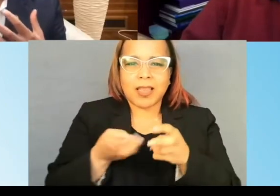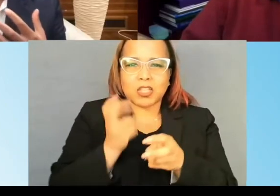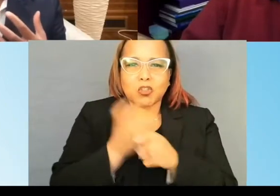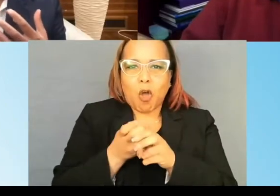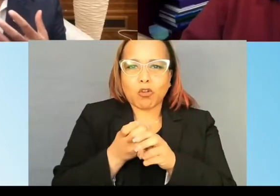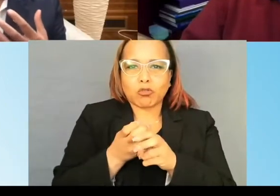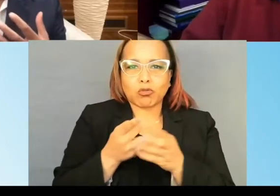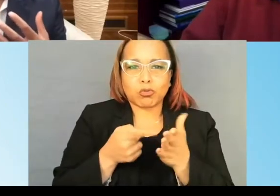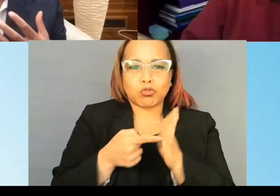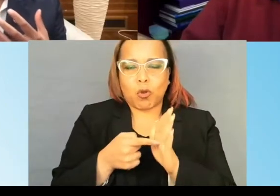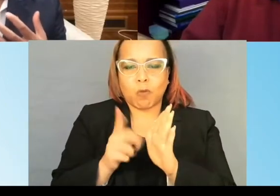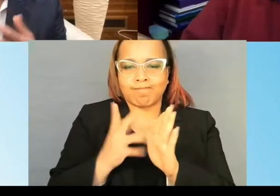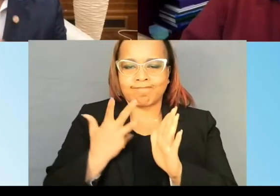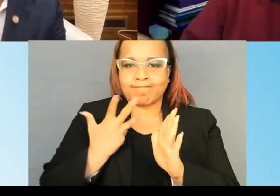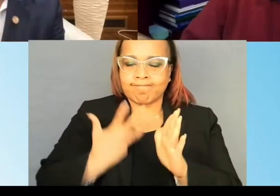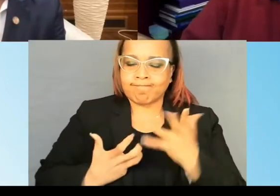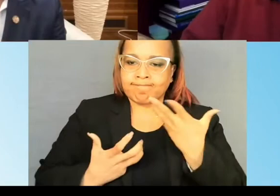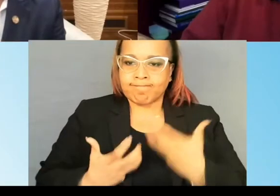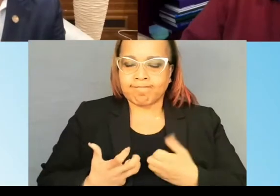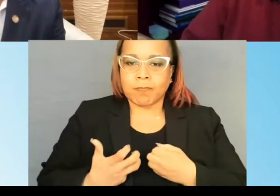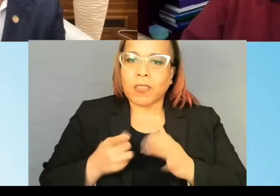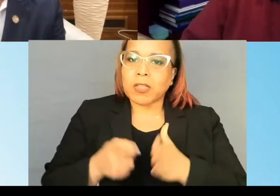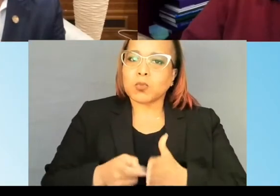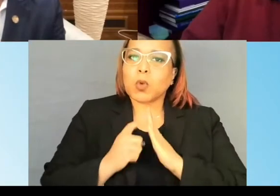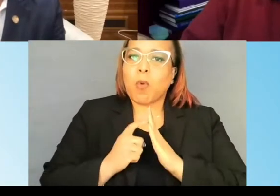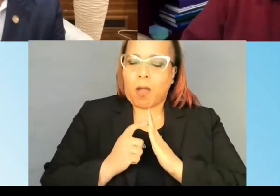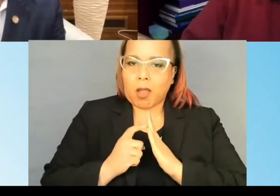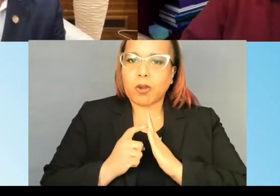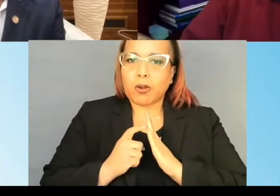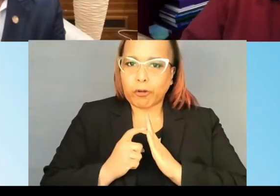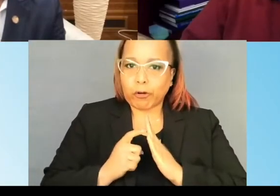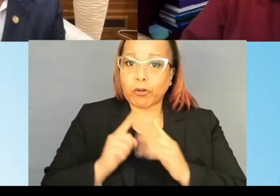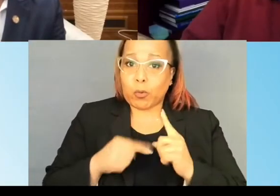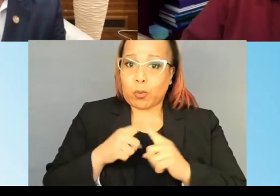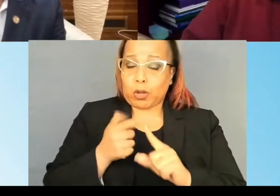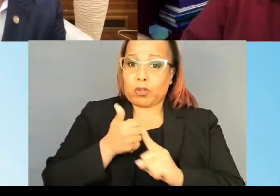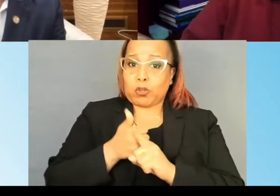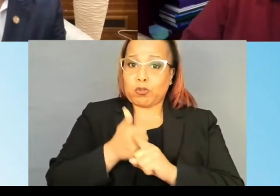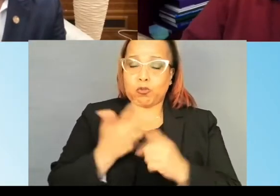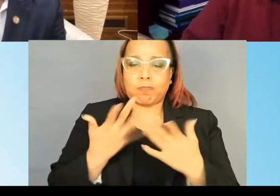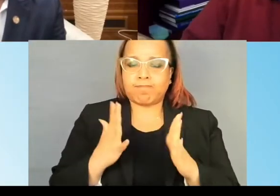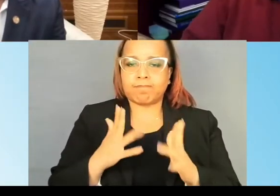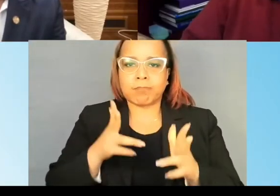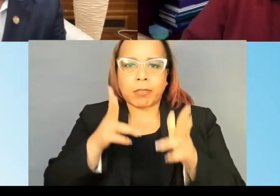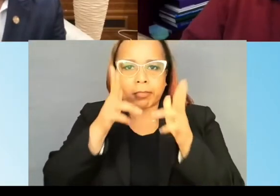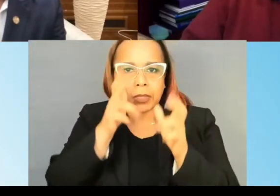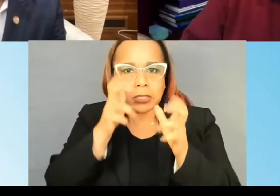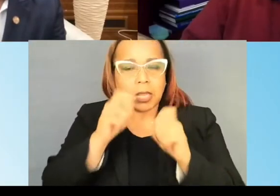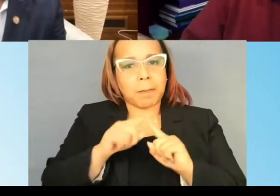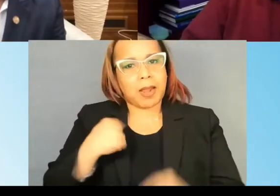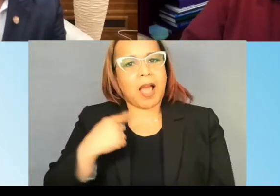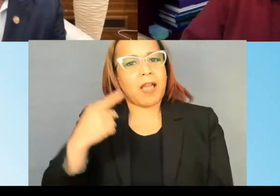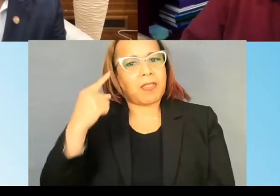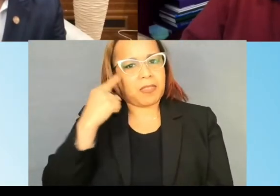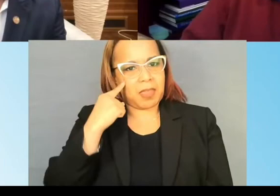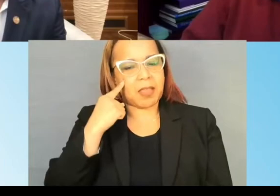that restraint that really is required when you're listening. But I think coming